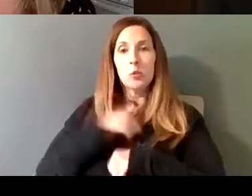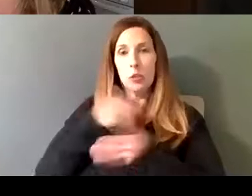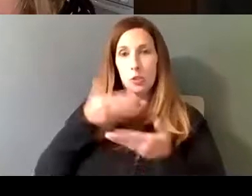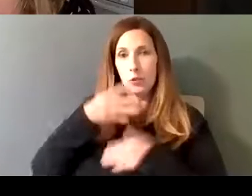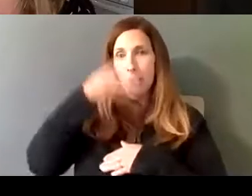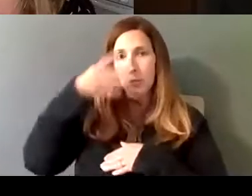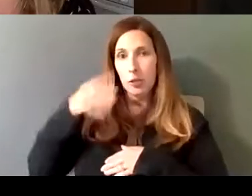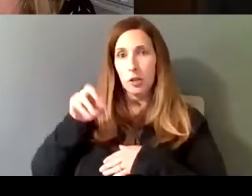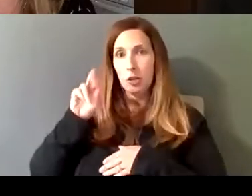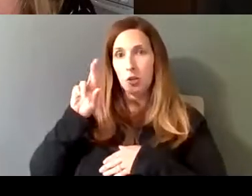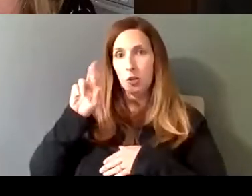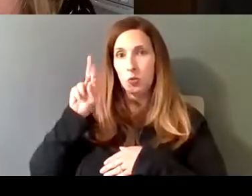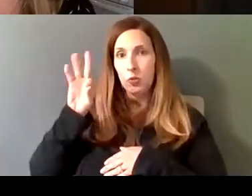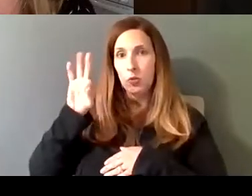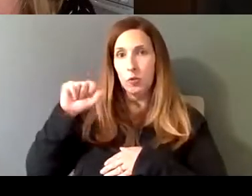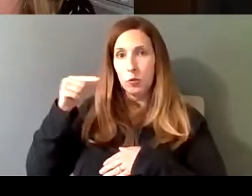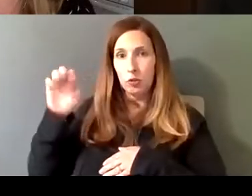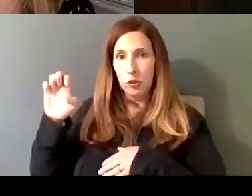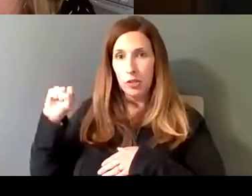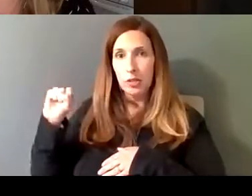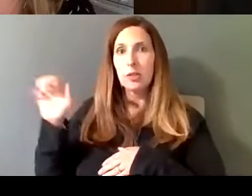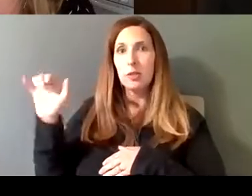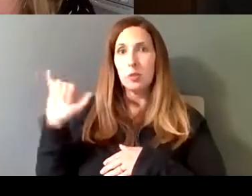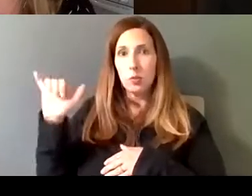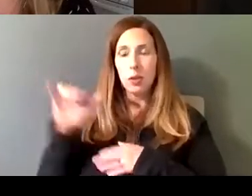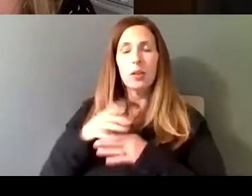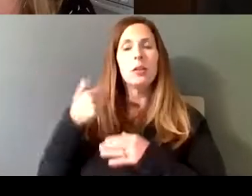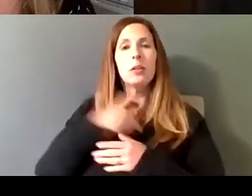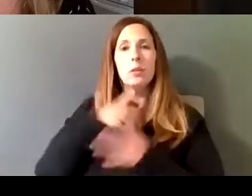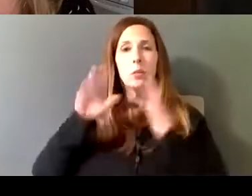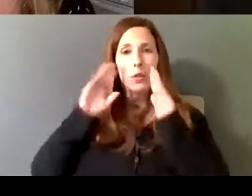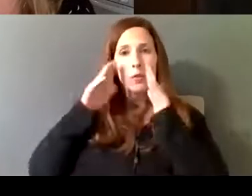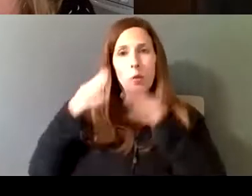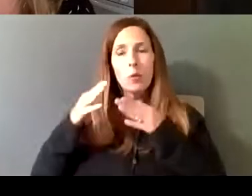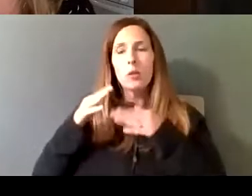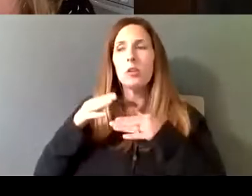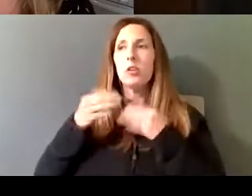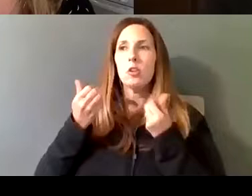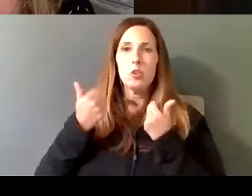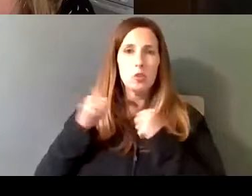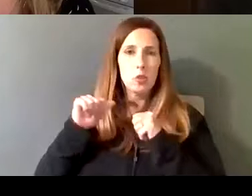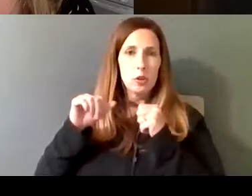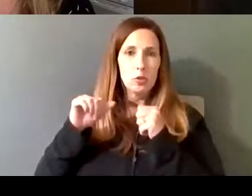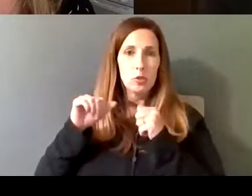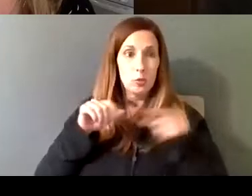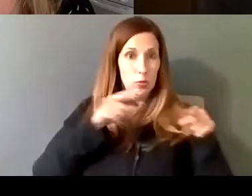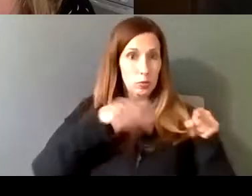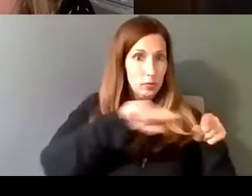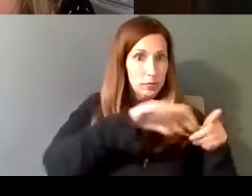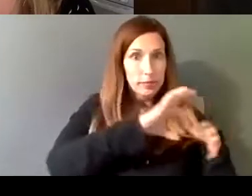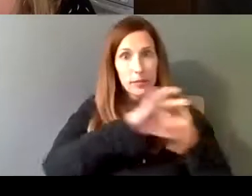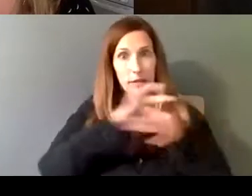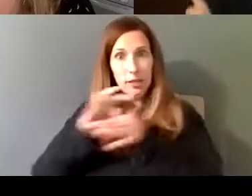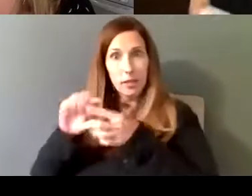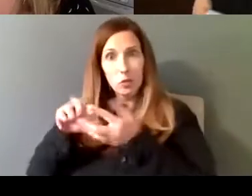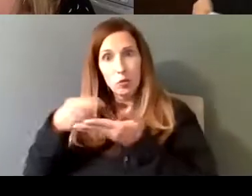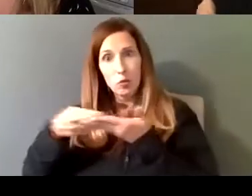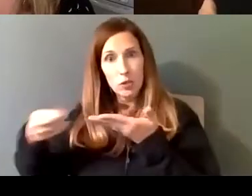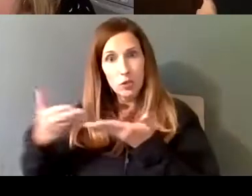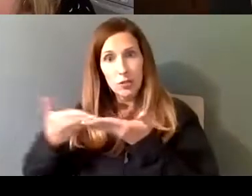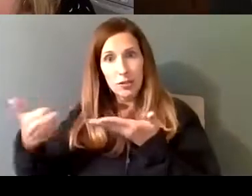and refugees as well. And we really focus on trying to connect immigrants to the resources that they need in order